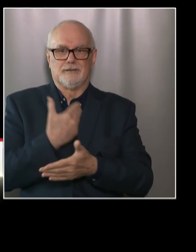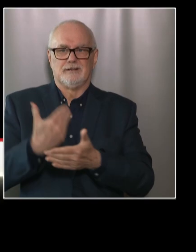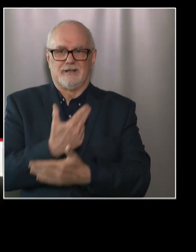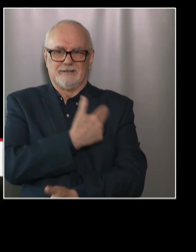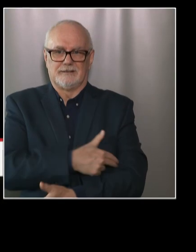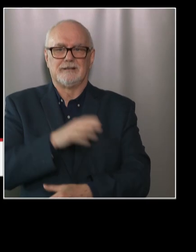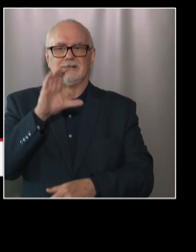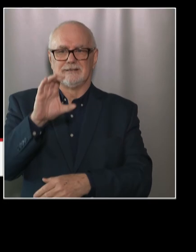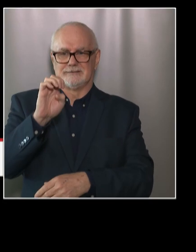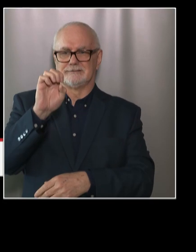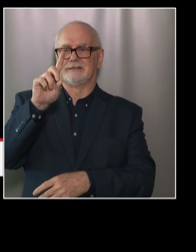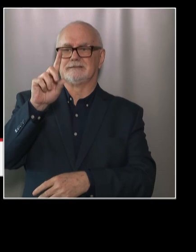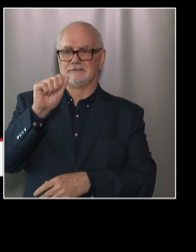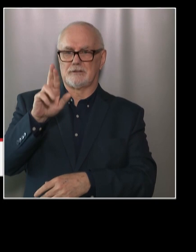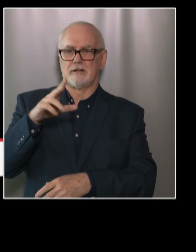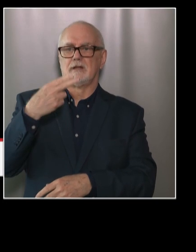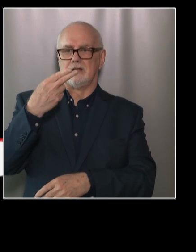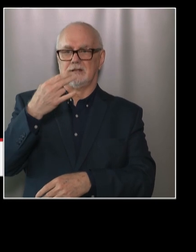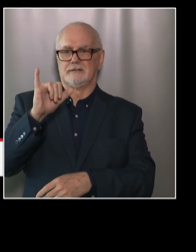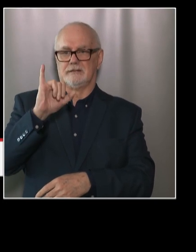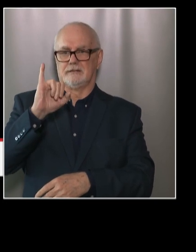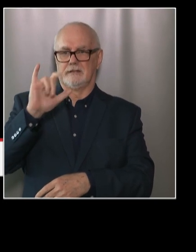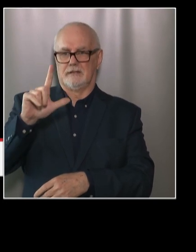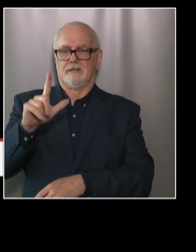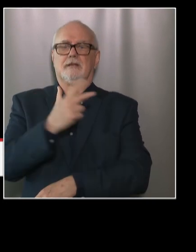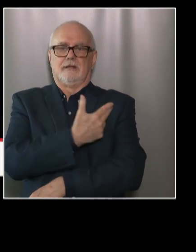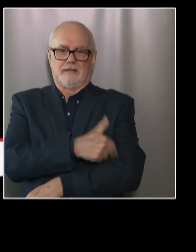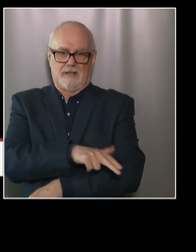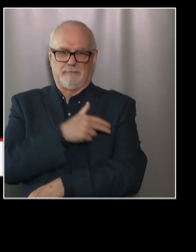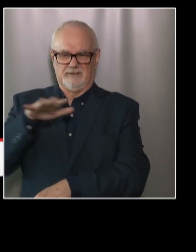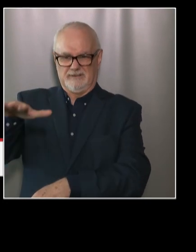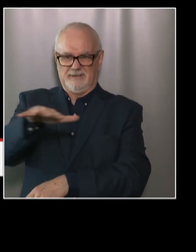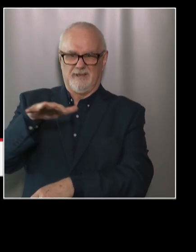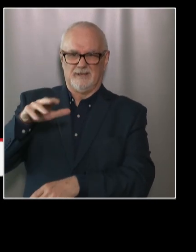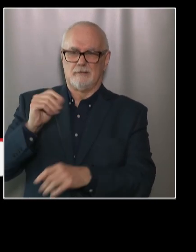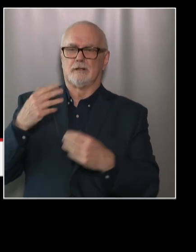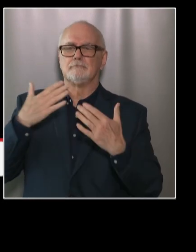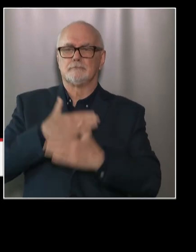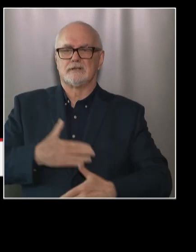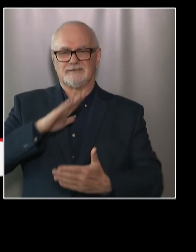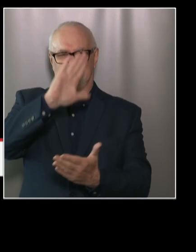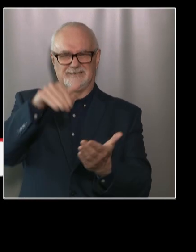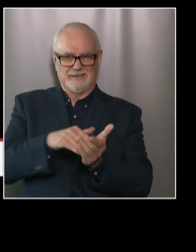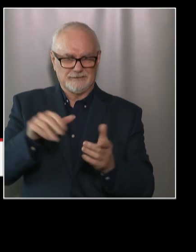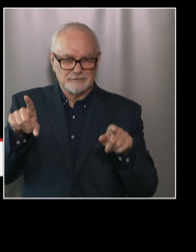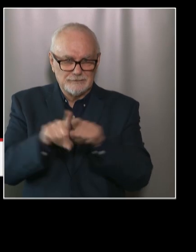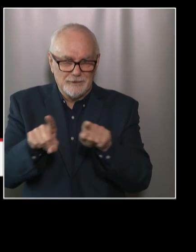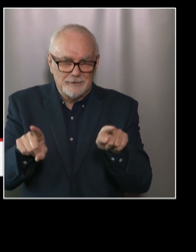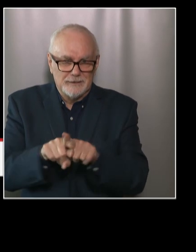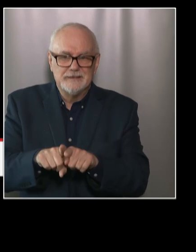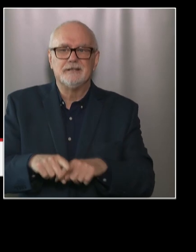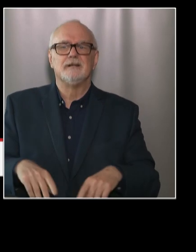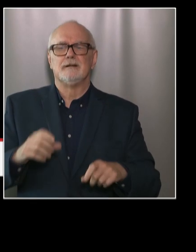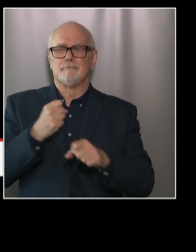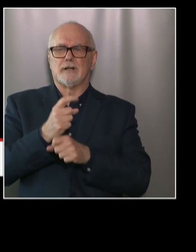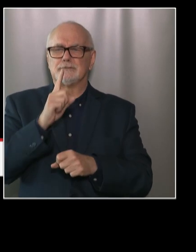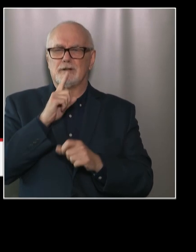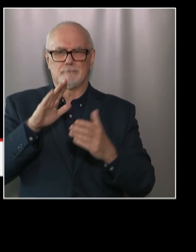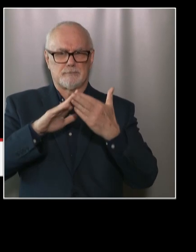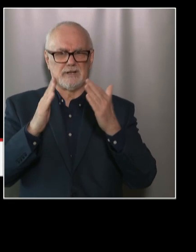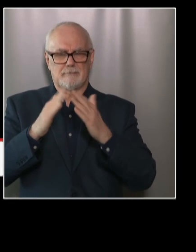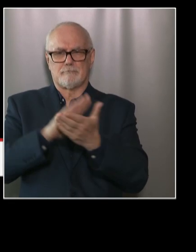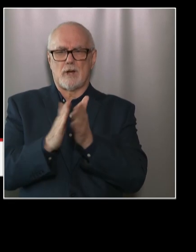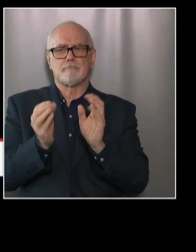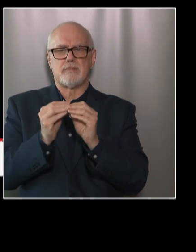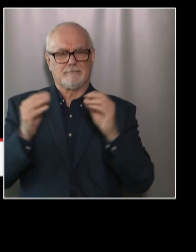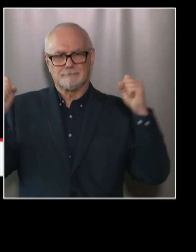Men's Shelter, ensuring that this community is inclusive. On the housing side, we've added 88 townhomes with